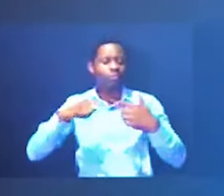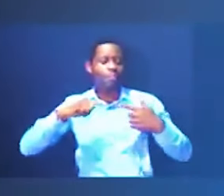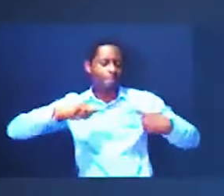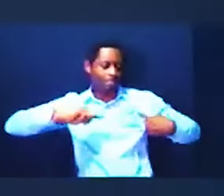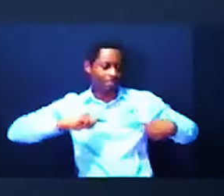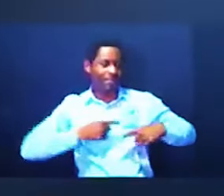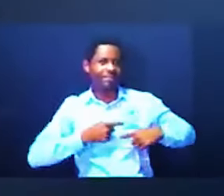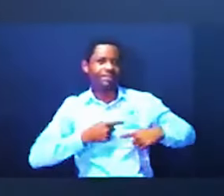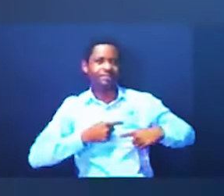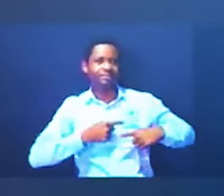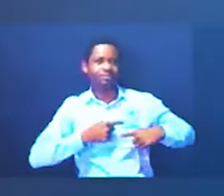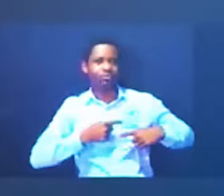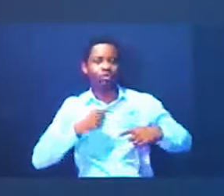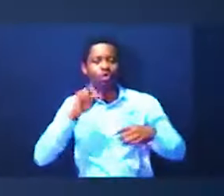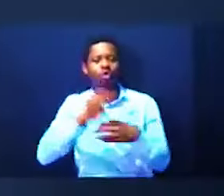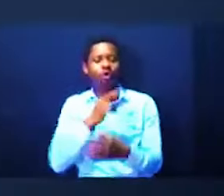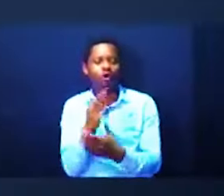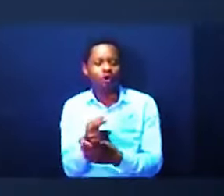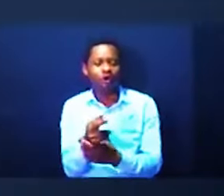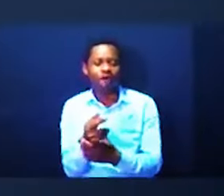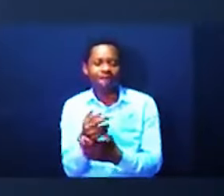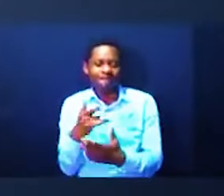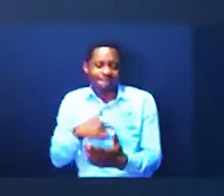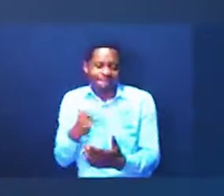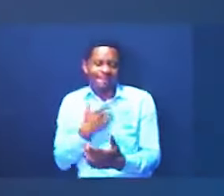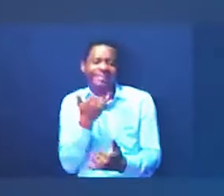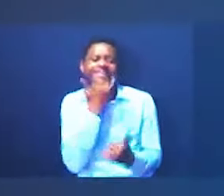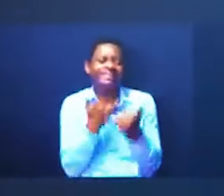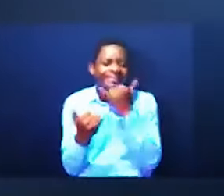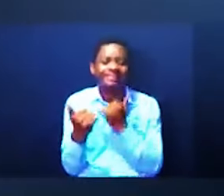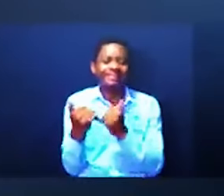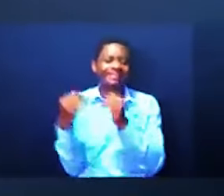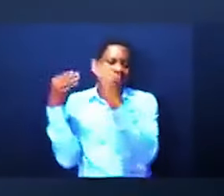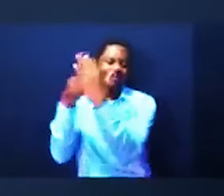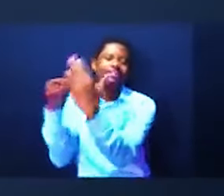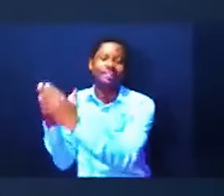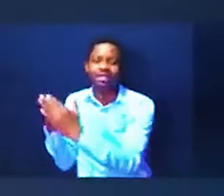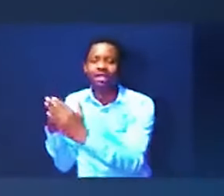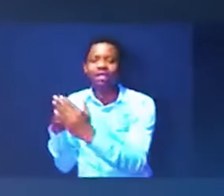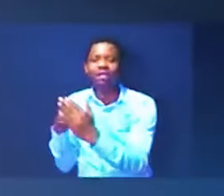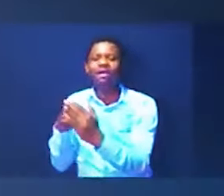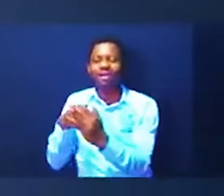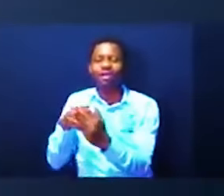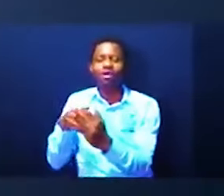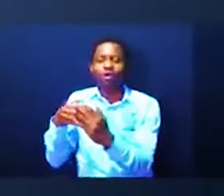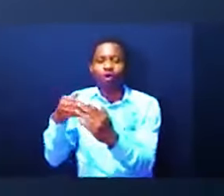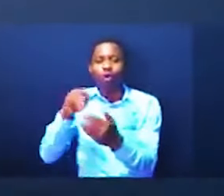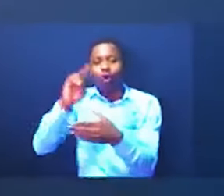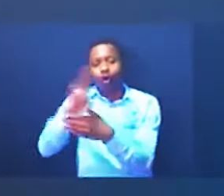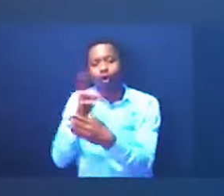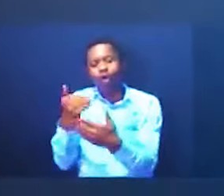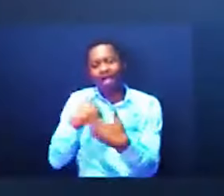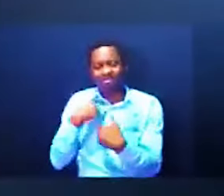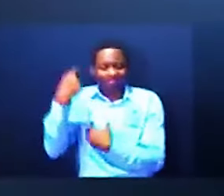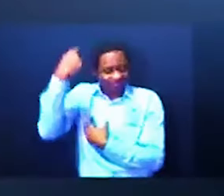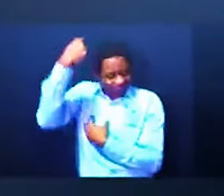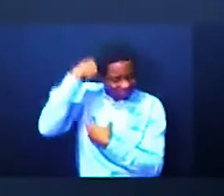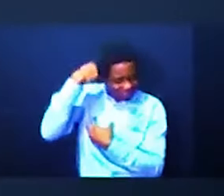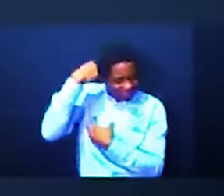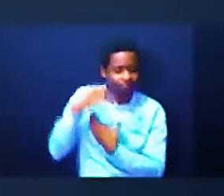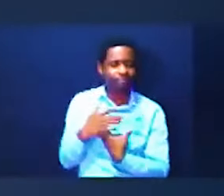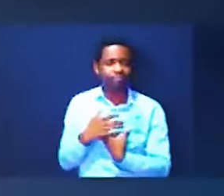memory a persistent feeling of ill will. Nipa ne ya wa wadi no de biara wo dwene ho.